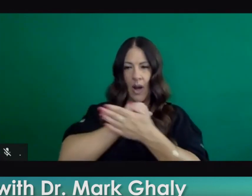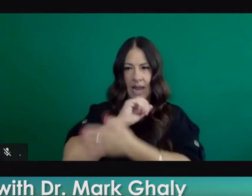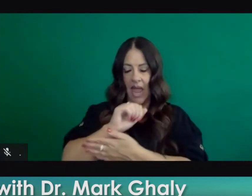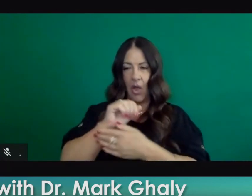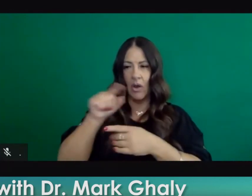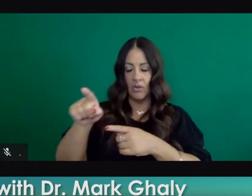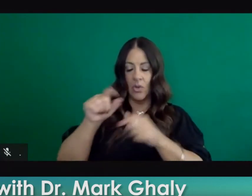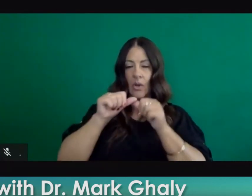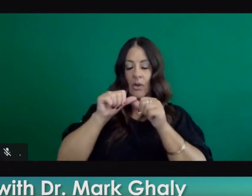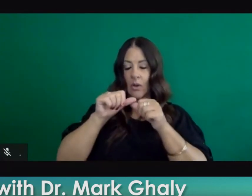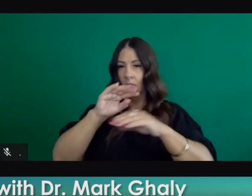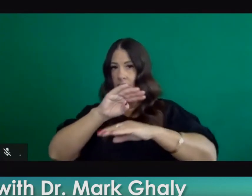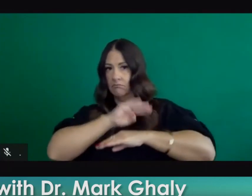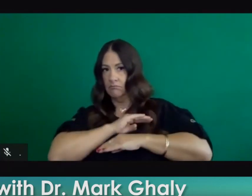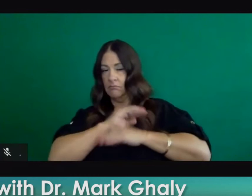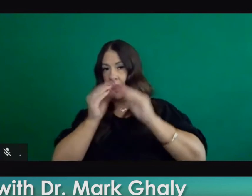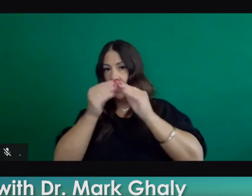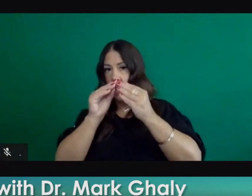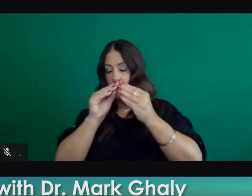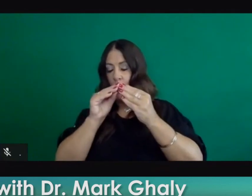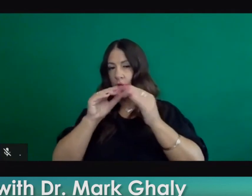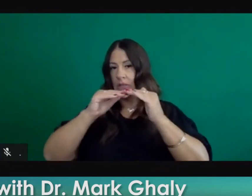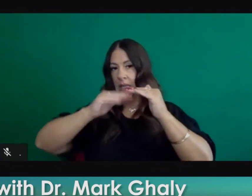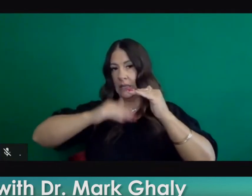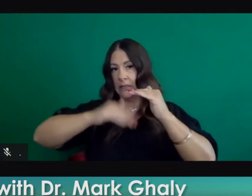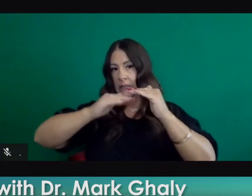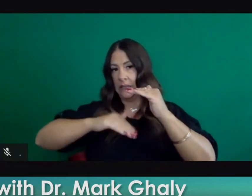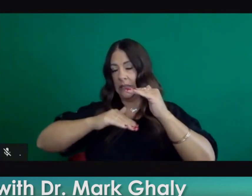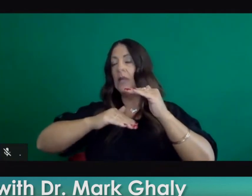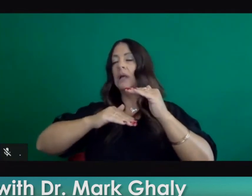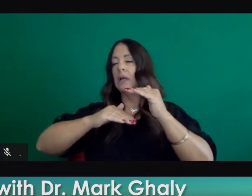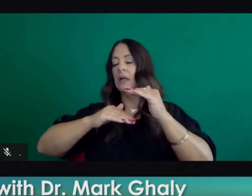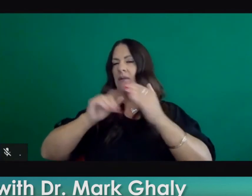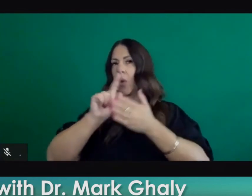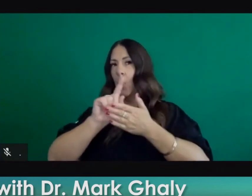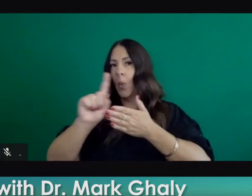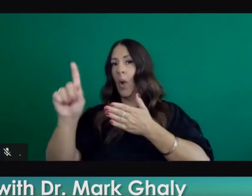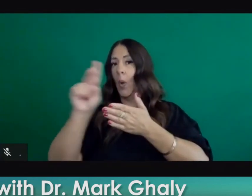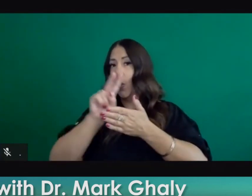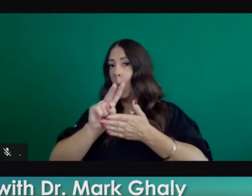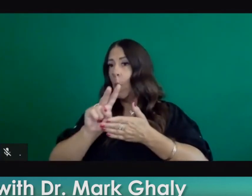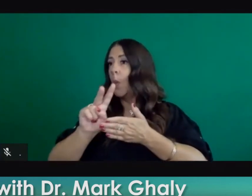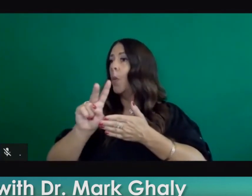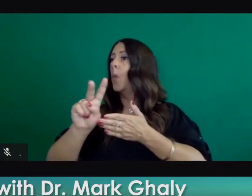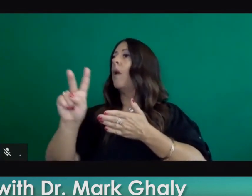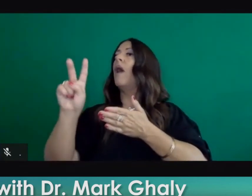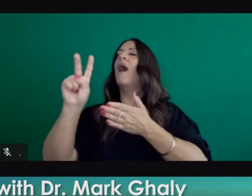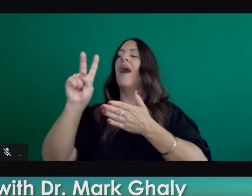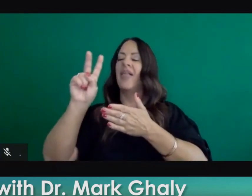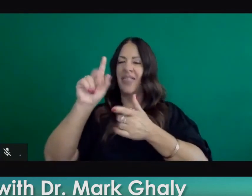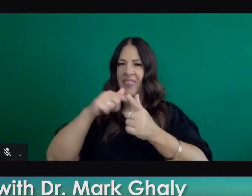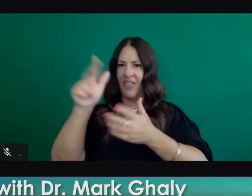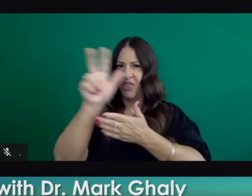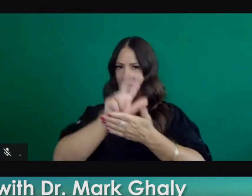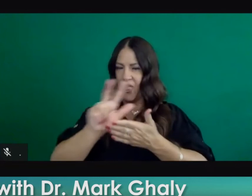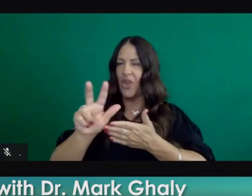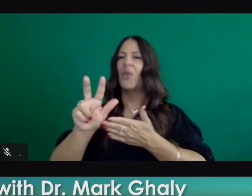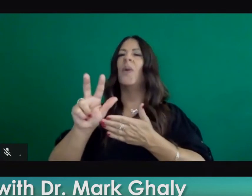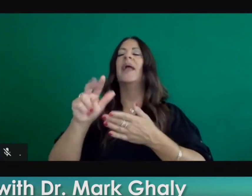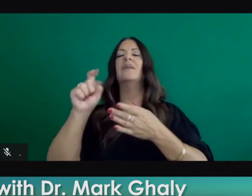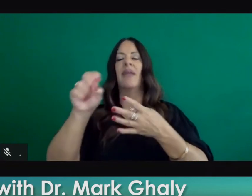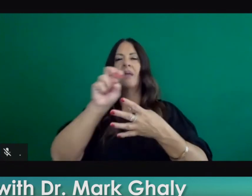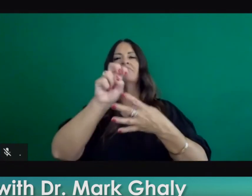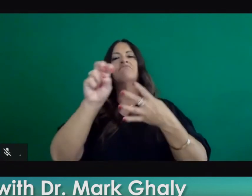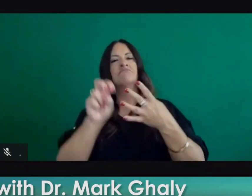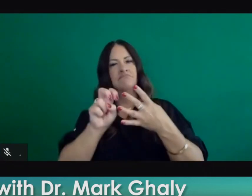threshold, in order that we all gain confidence, not just at the state level, but at the local level, that community members can feel confident. We didn't just do it